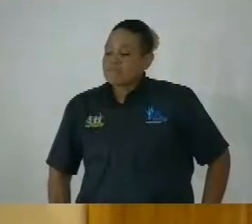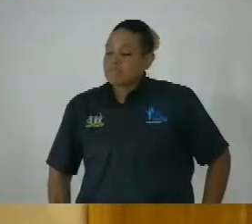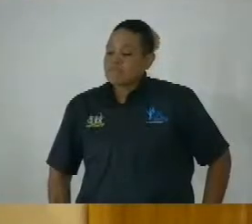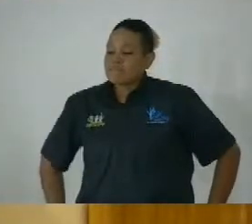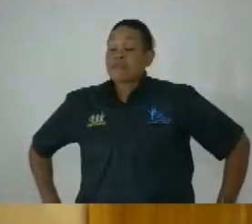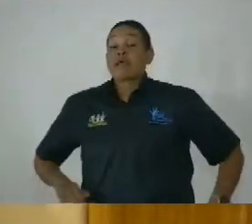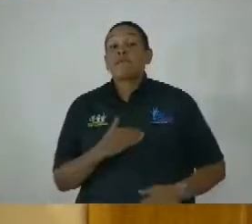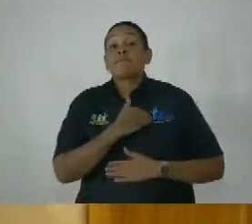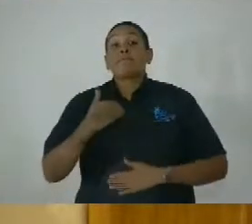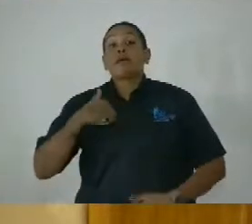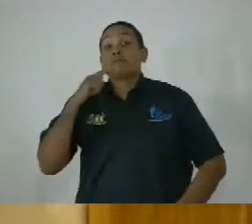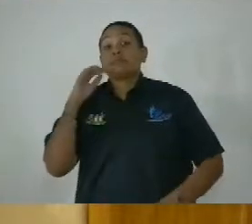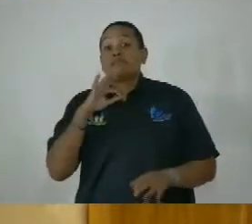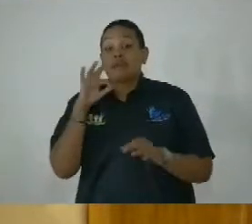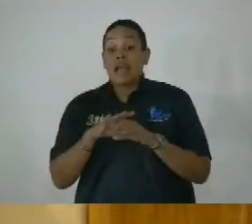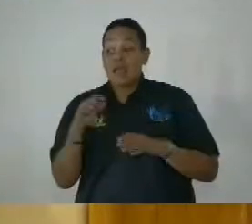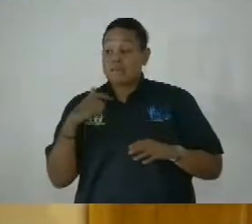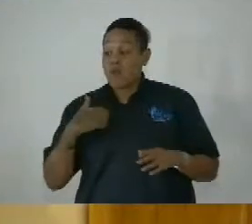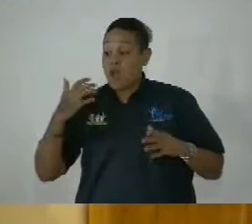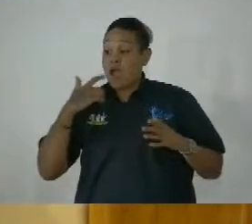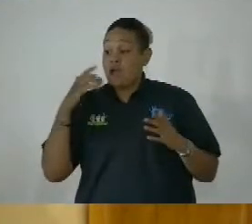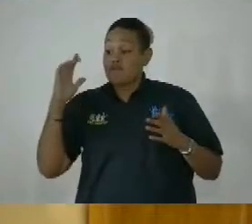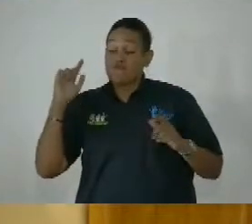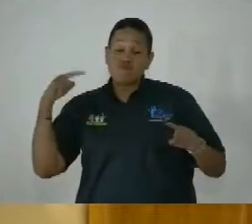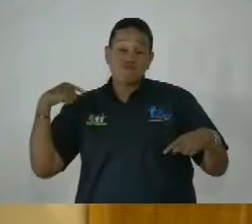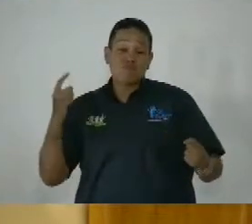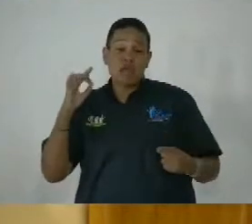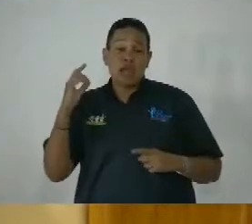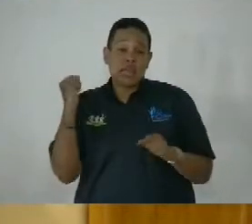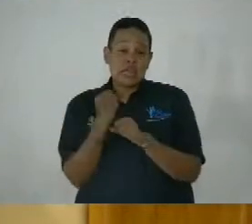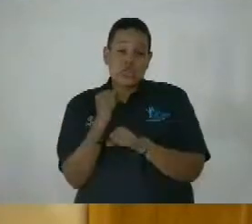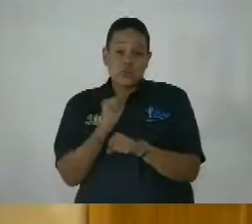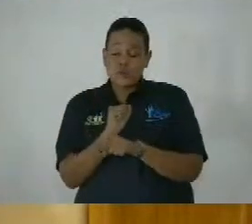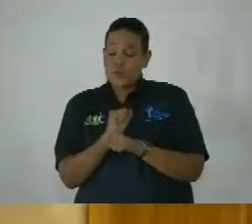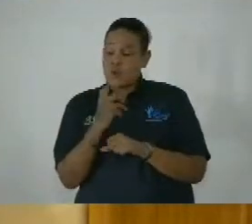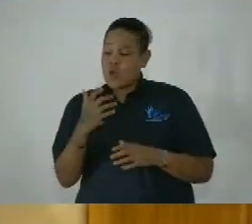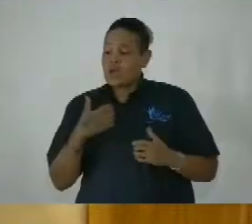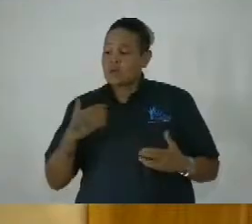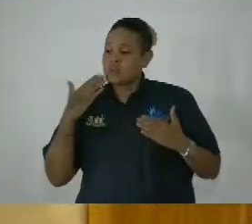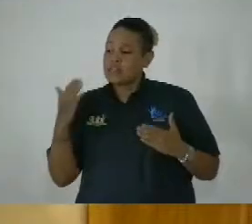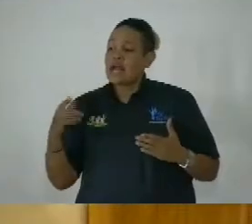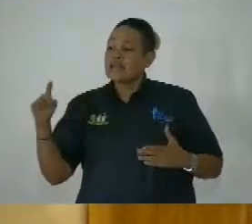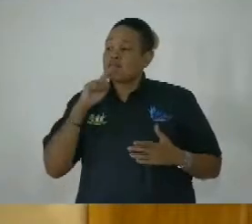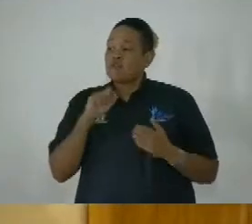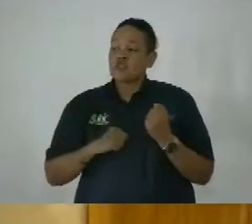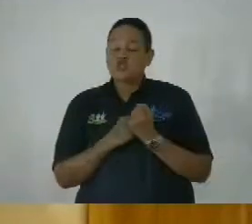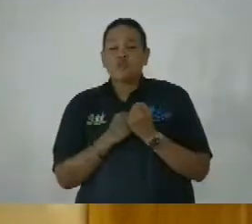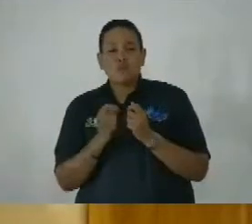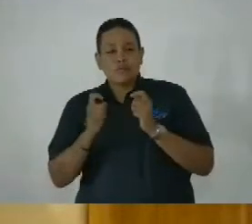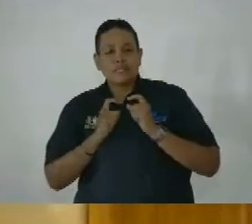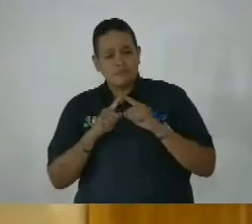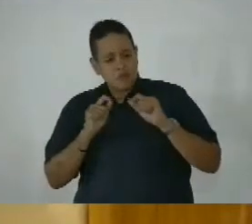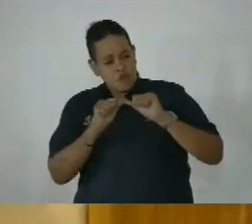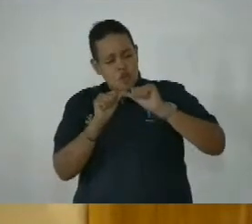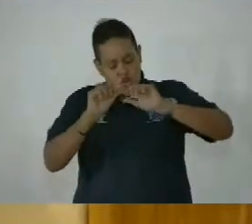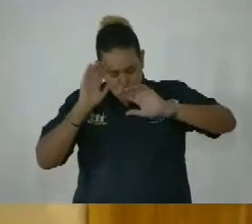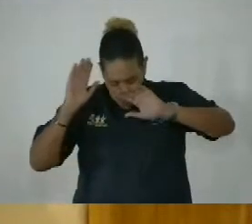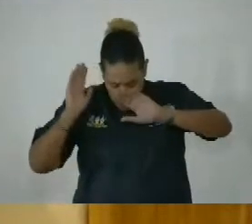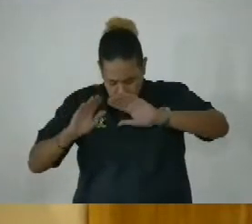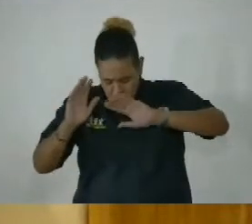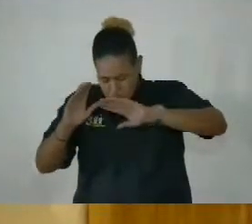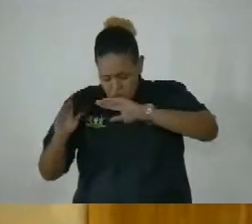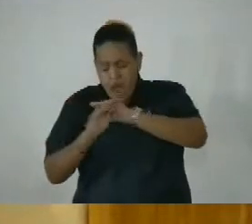The members of the Cabinet, who I've had the privilege of working with for the last 8 years, I want to thank them for their support and their continued